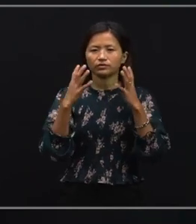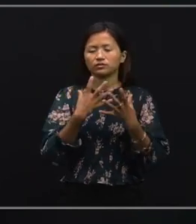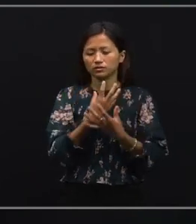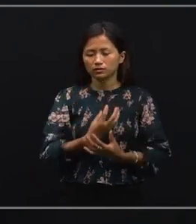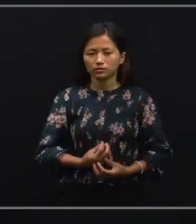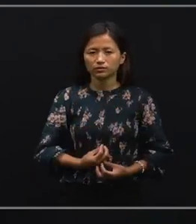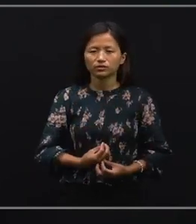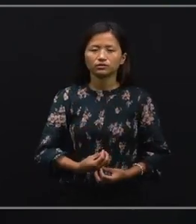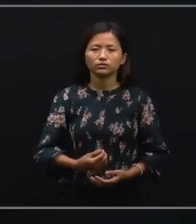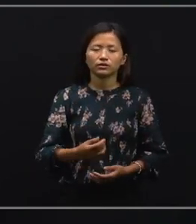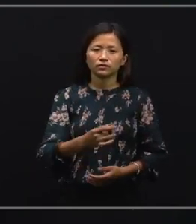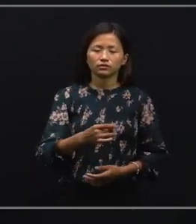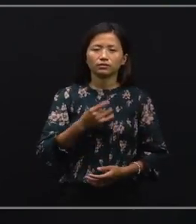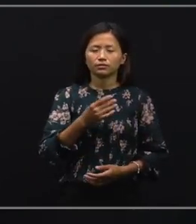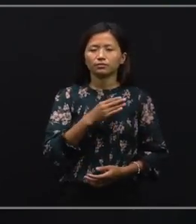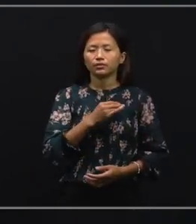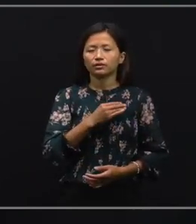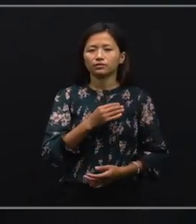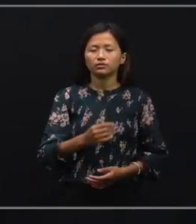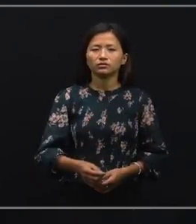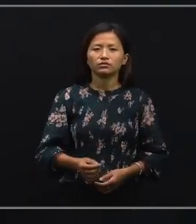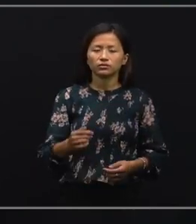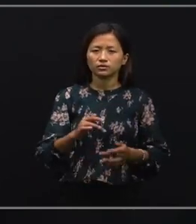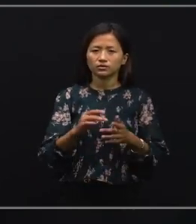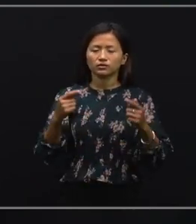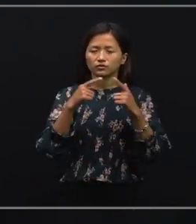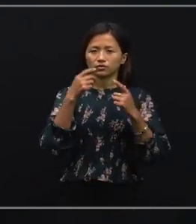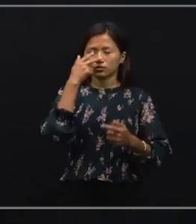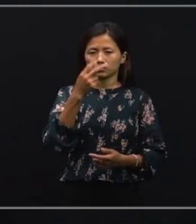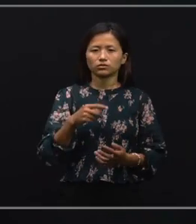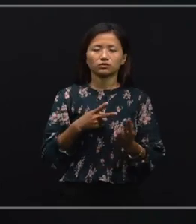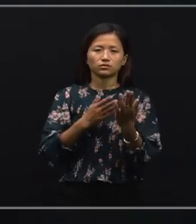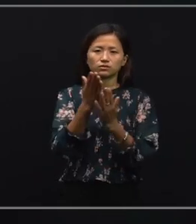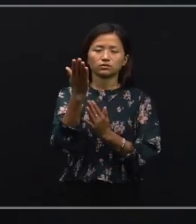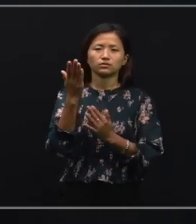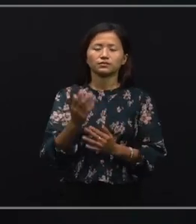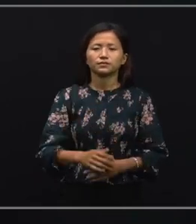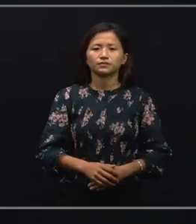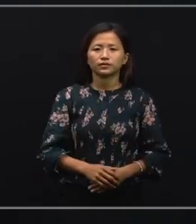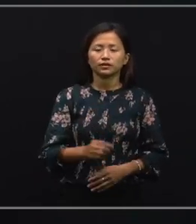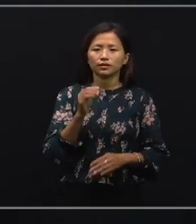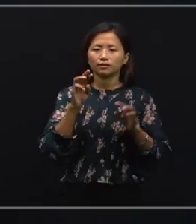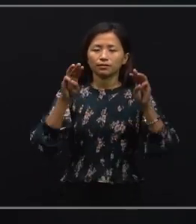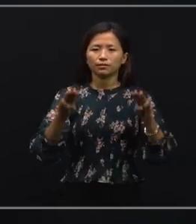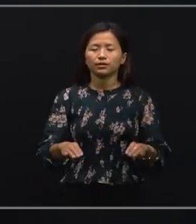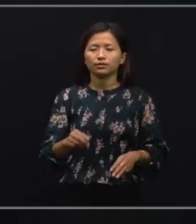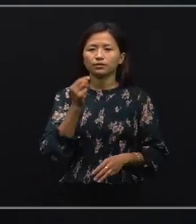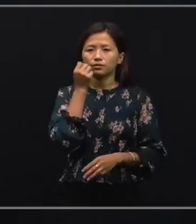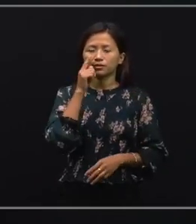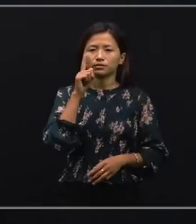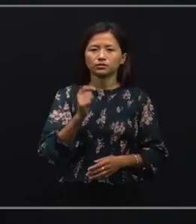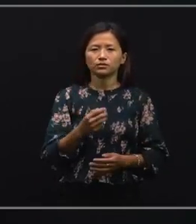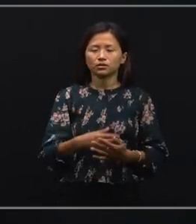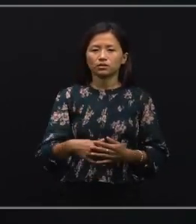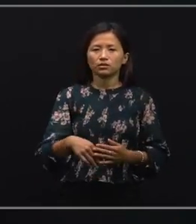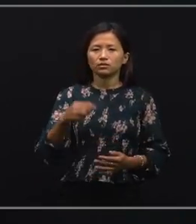can feel the pain that you had to go through. For your case, you can even think of someone you love, maybe your parents or maybe your